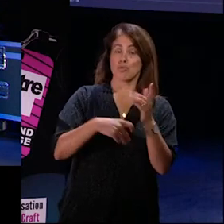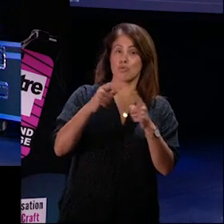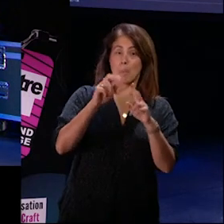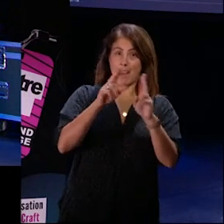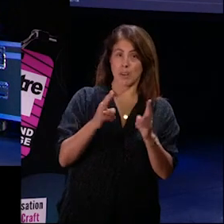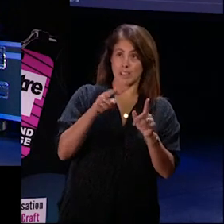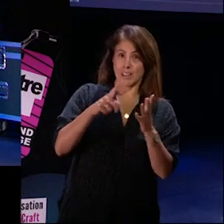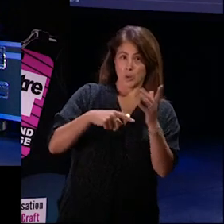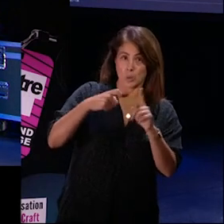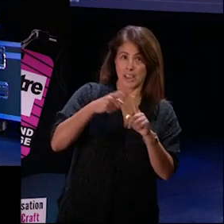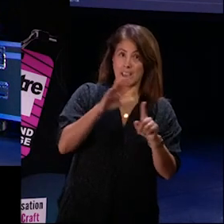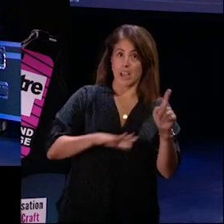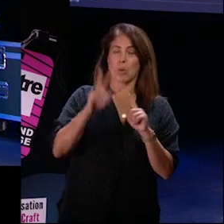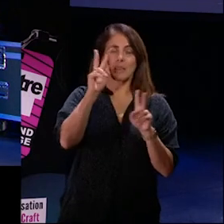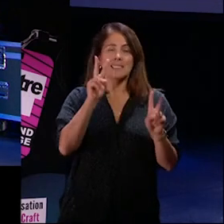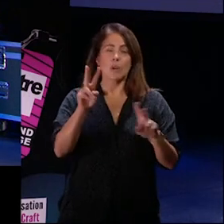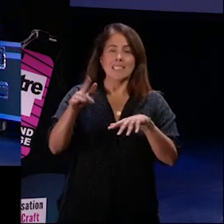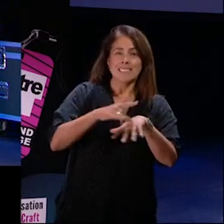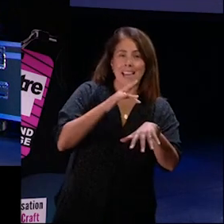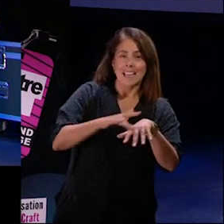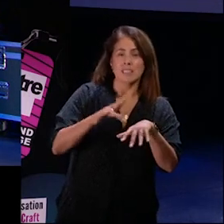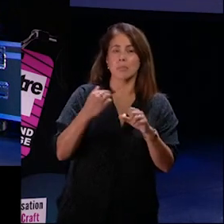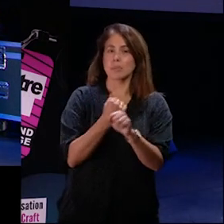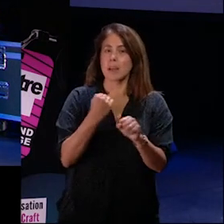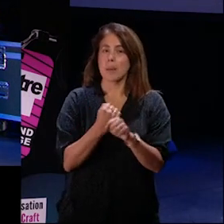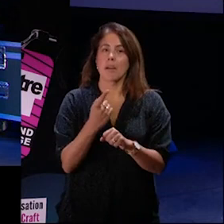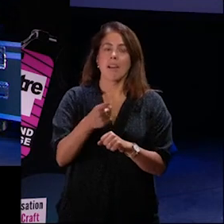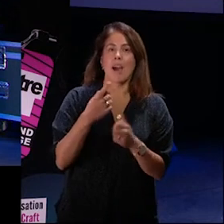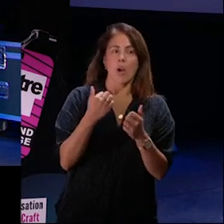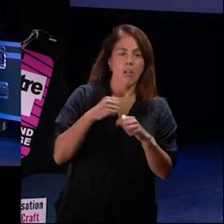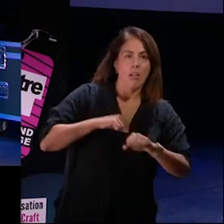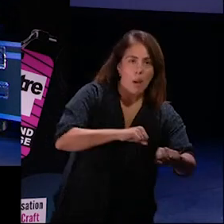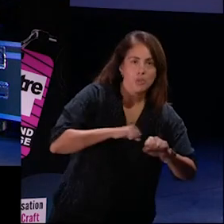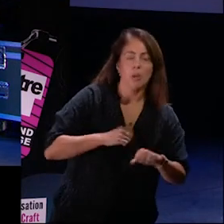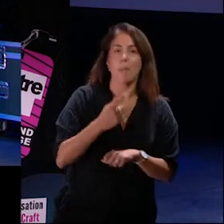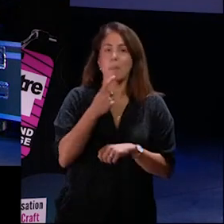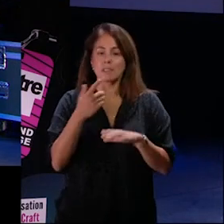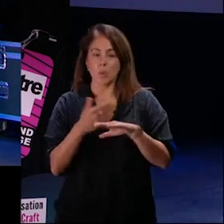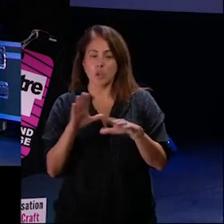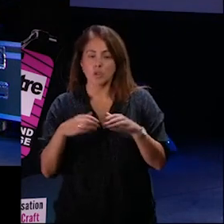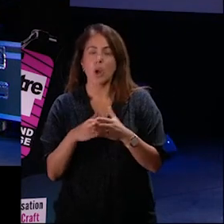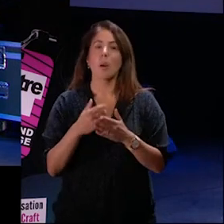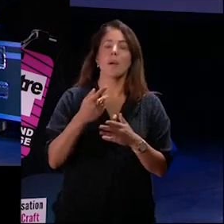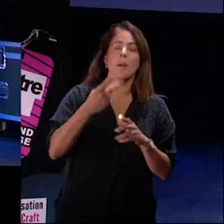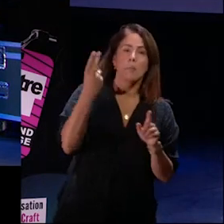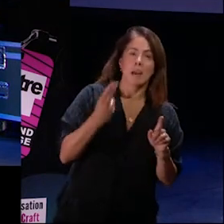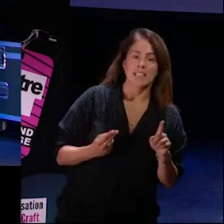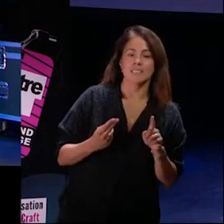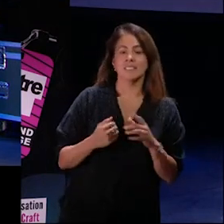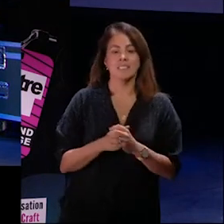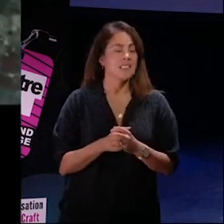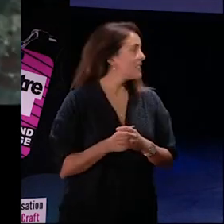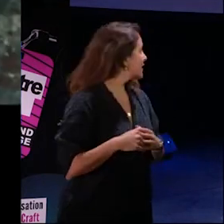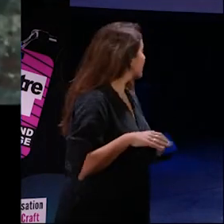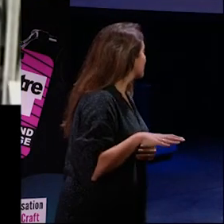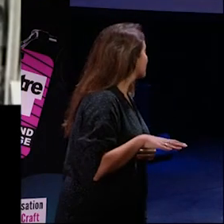and the majority of what is seen on our stages is built and made by our in-house carpentry and metal workshop, paint shop, props workshop, costume and